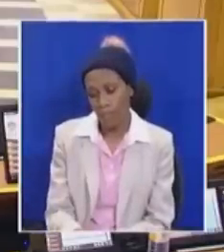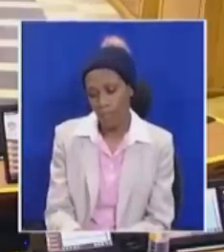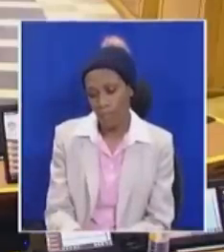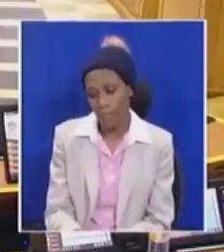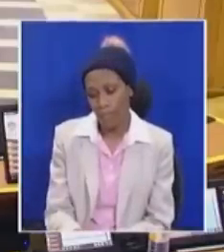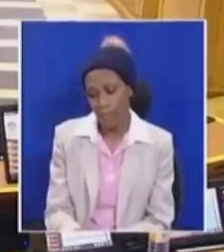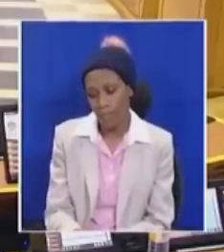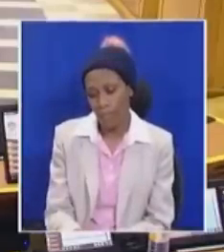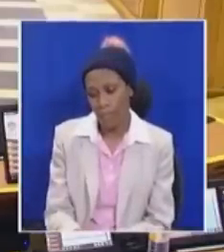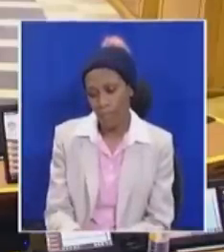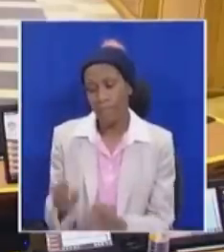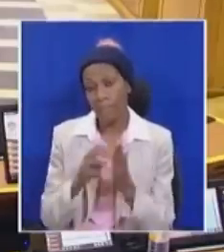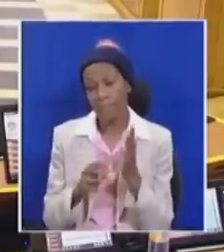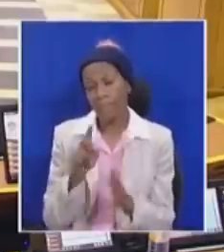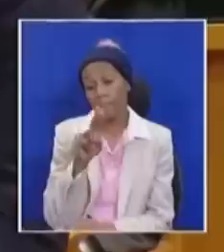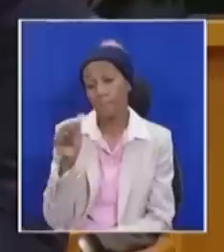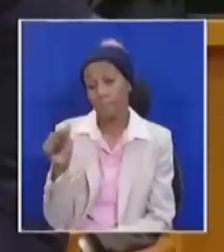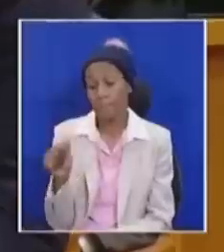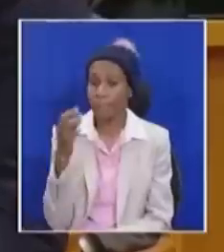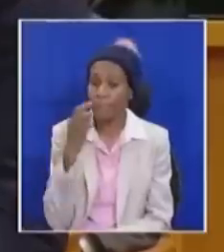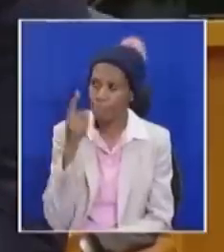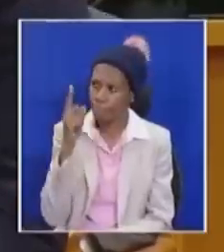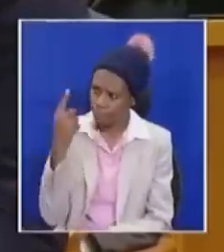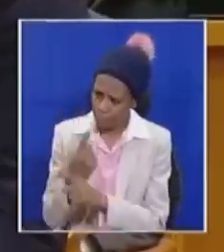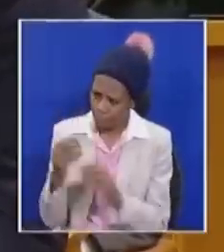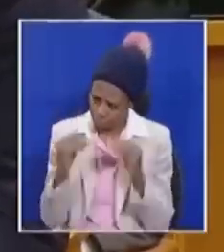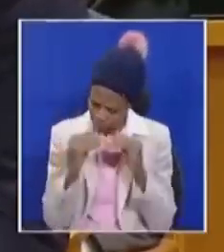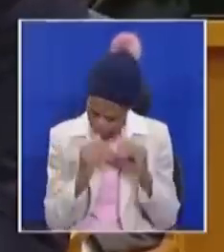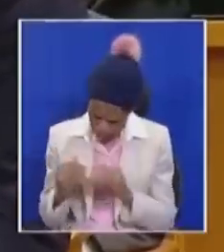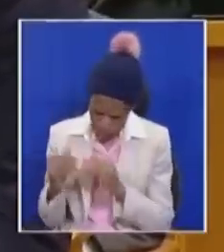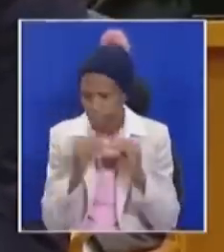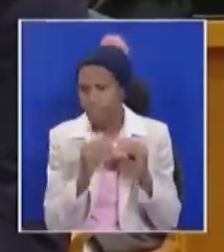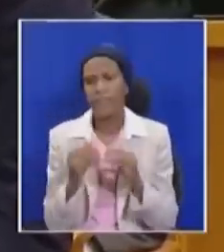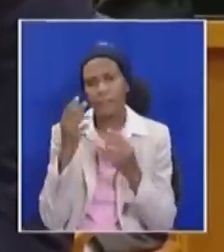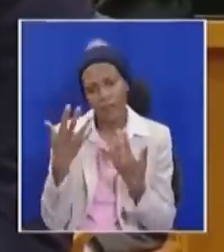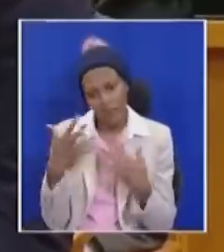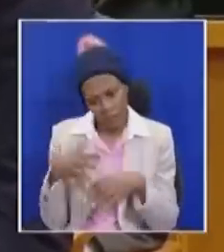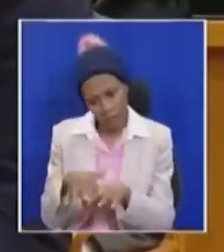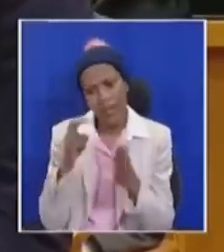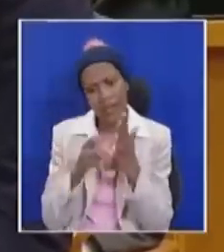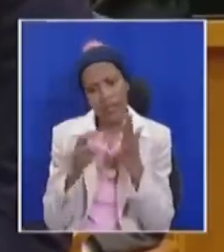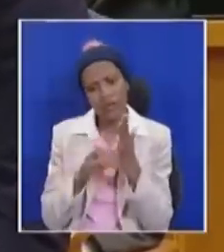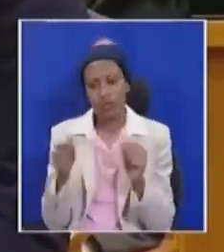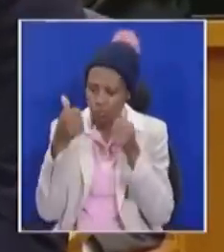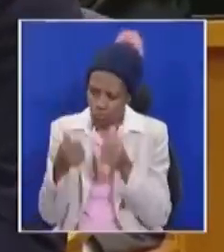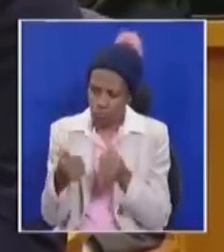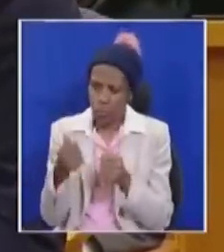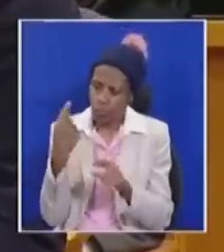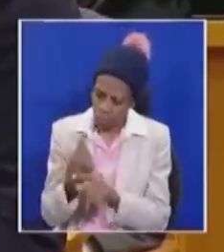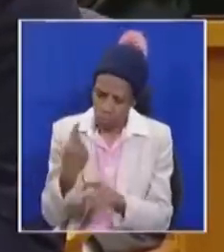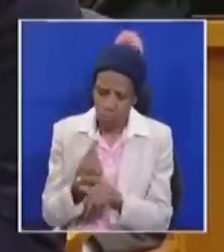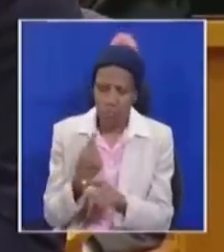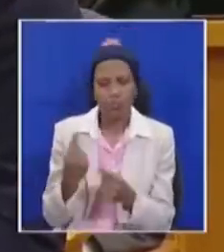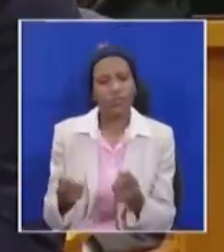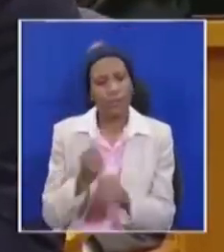Speaker, Rule 26 says that you've got to act fairly and impartially and apply the rules of the House with due regard to the participation of